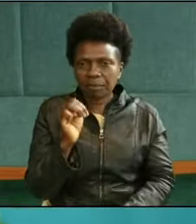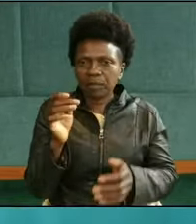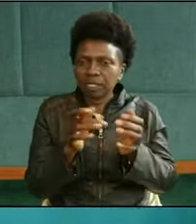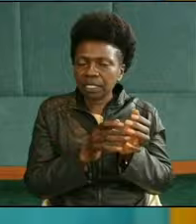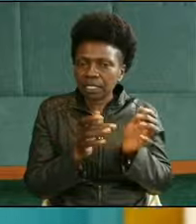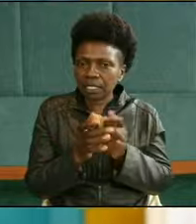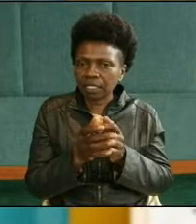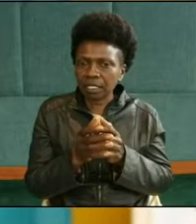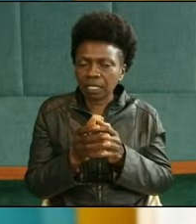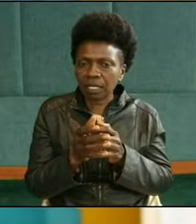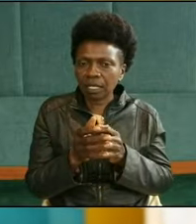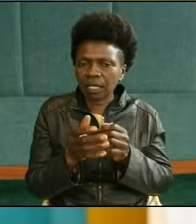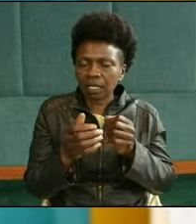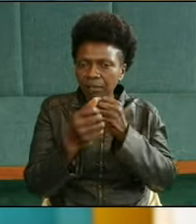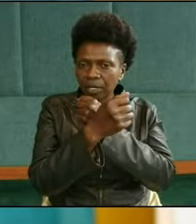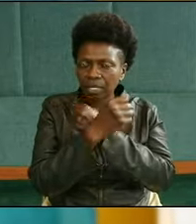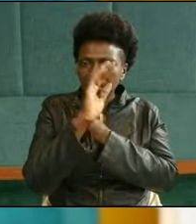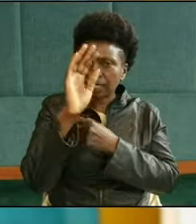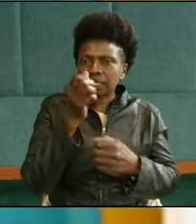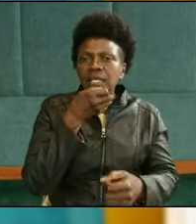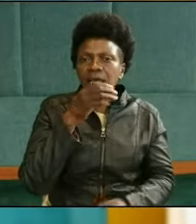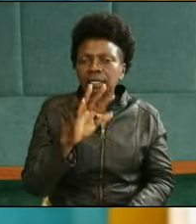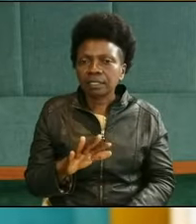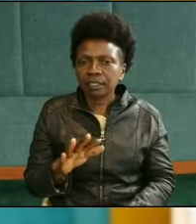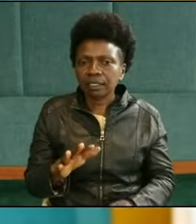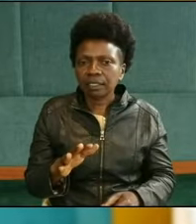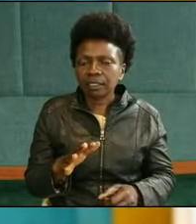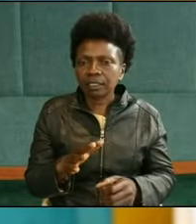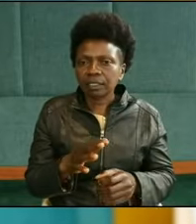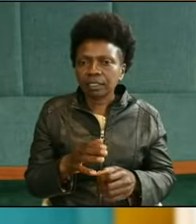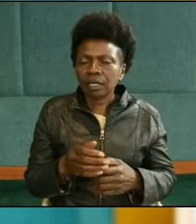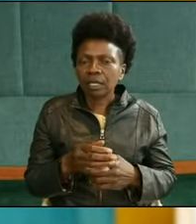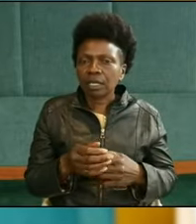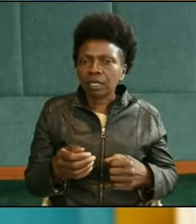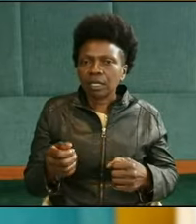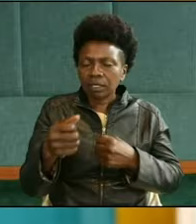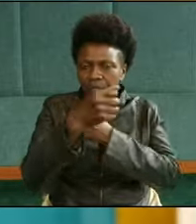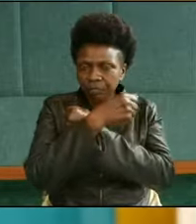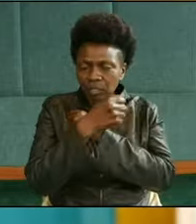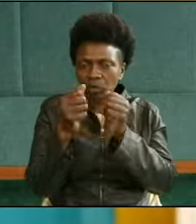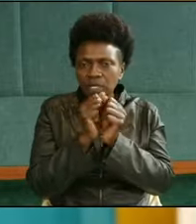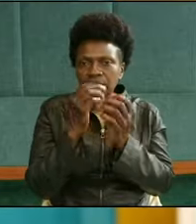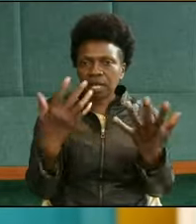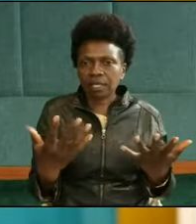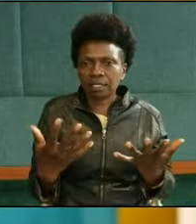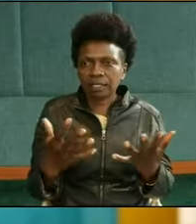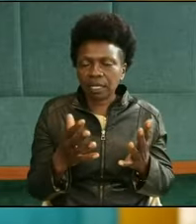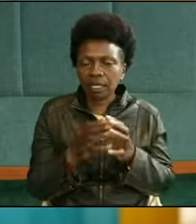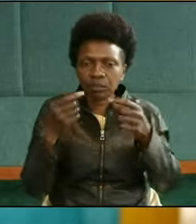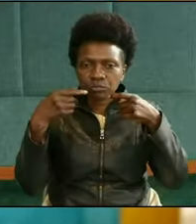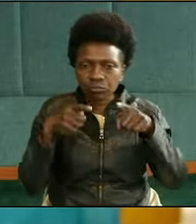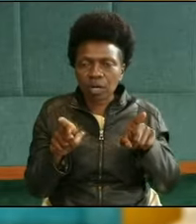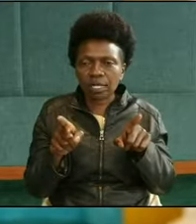Jesus embraces his Son, encircles him, embraces him with the hands, then he